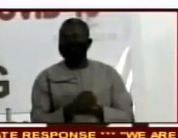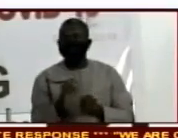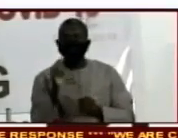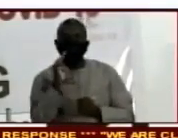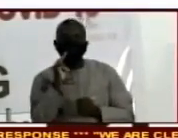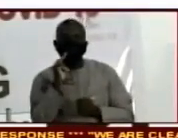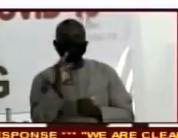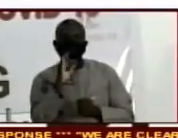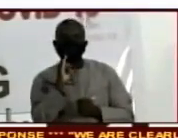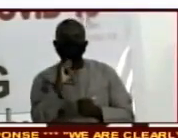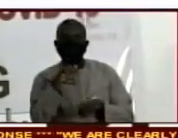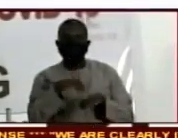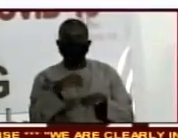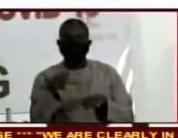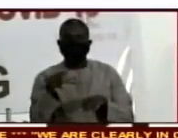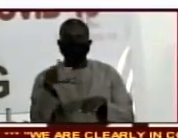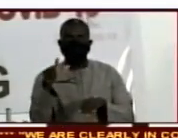125,370.